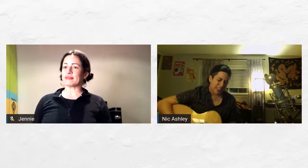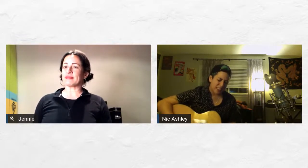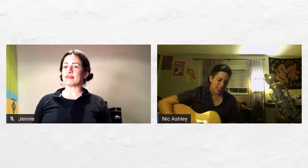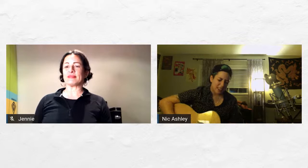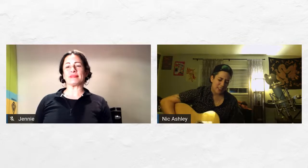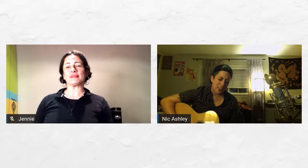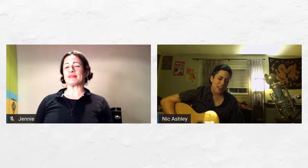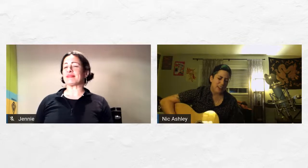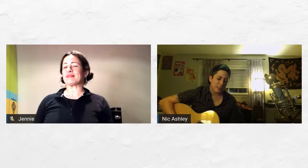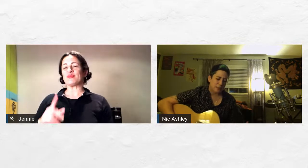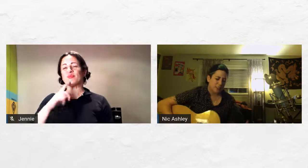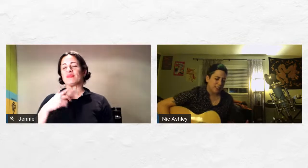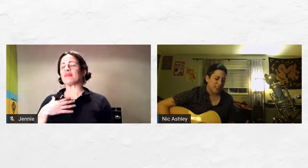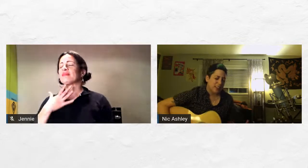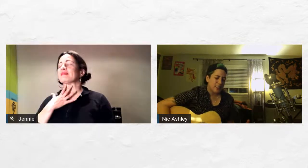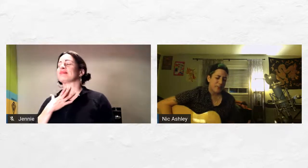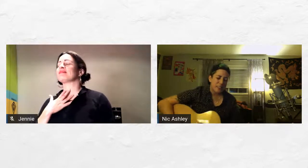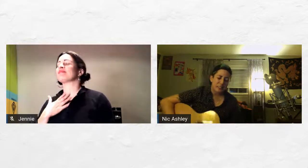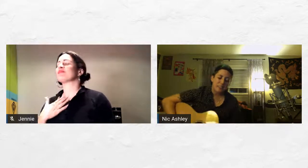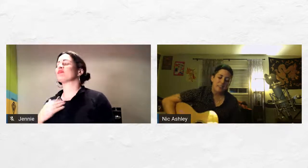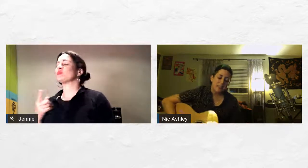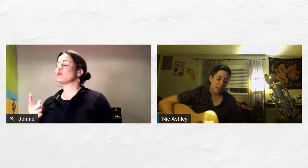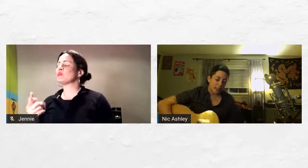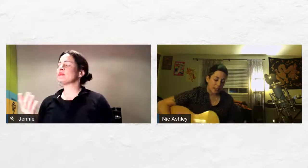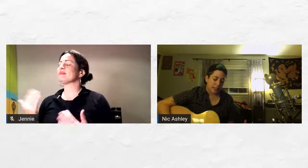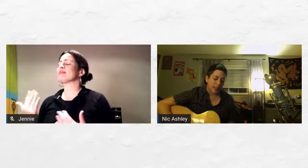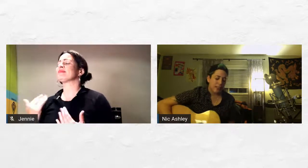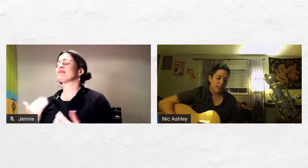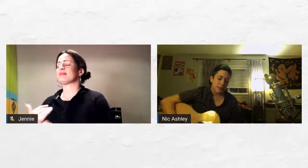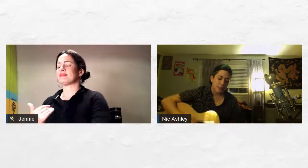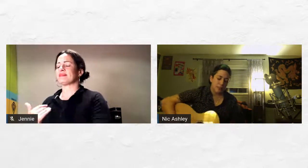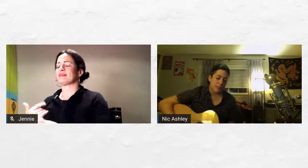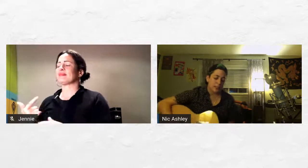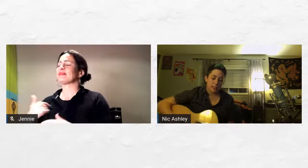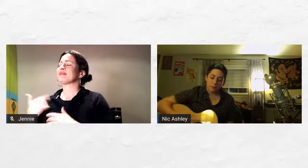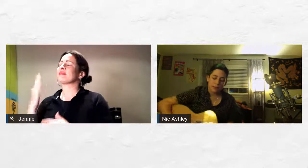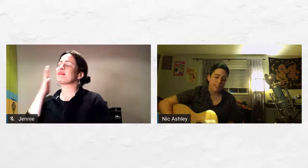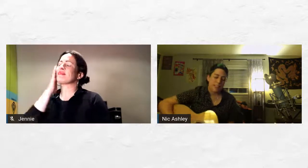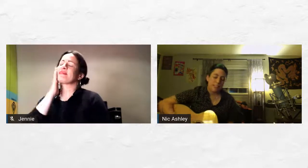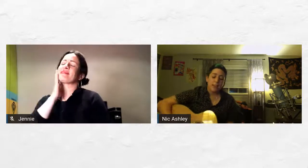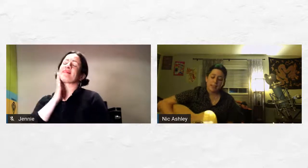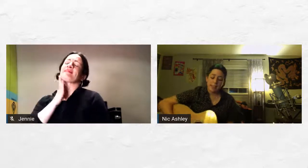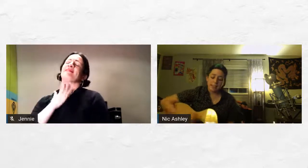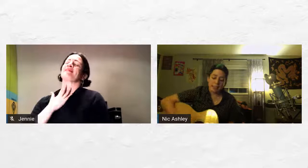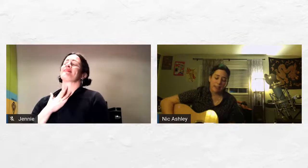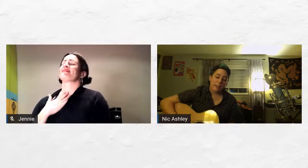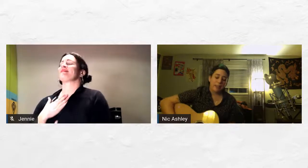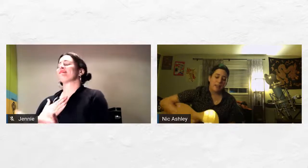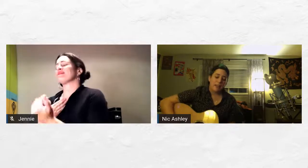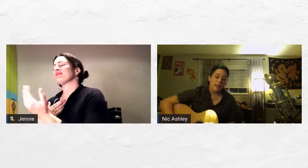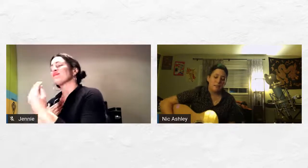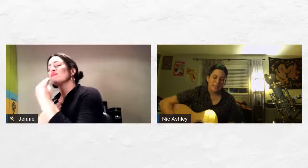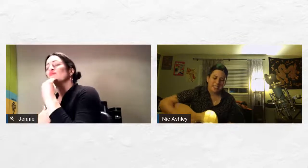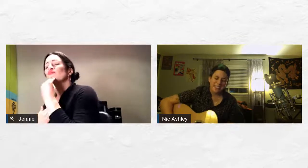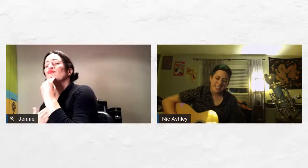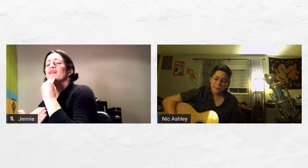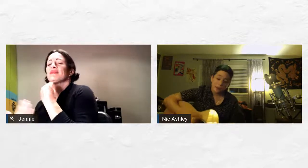Please touch me, please kiss me, please